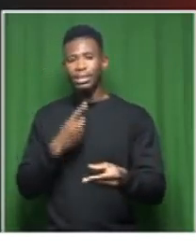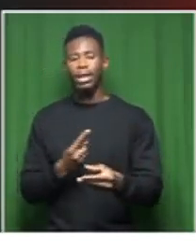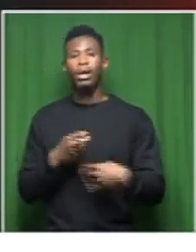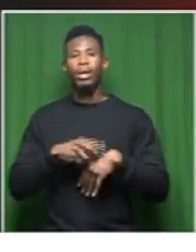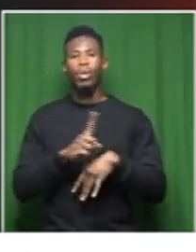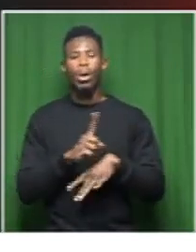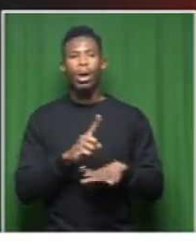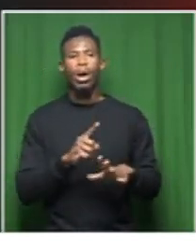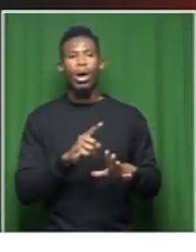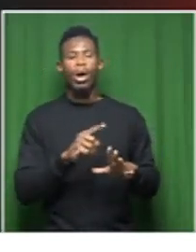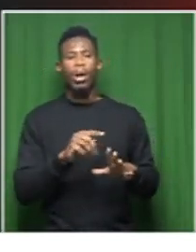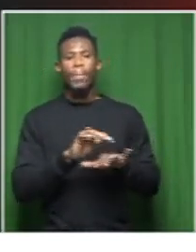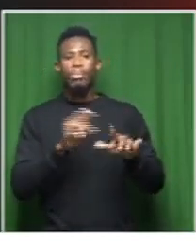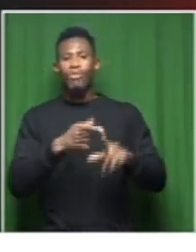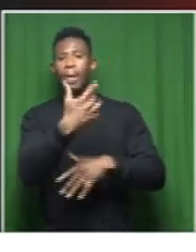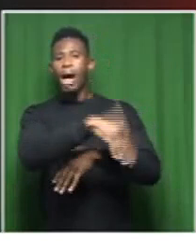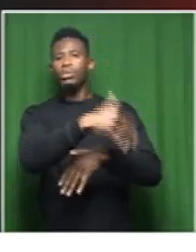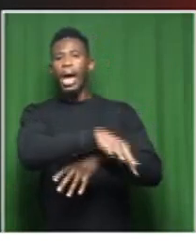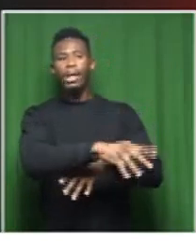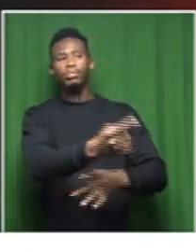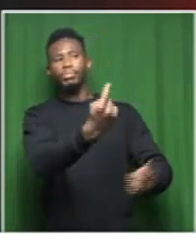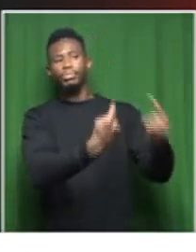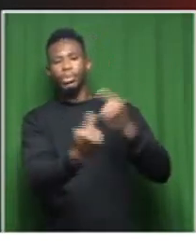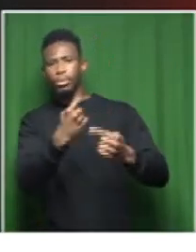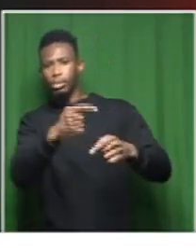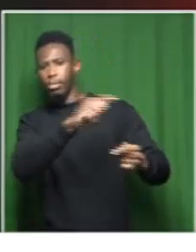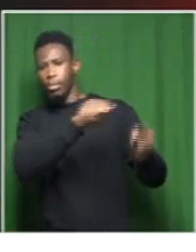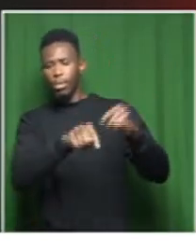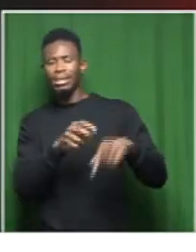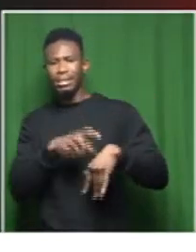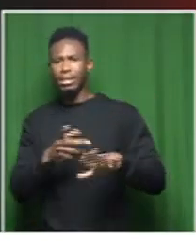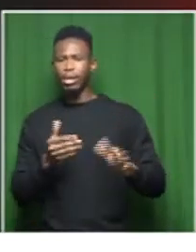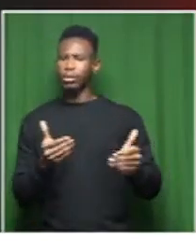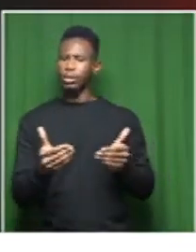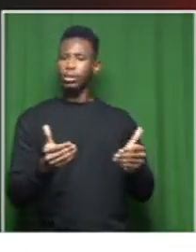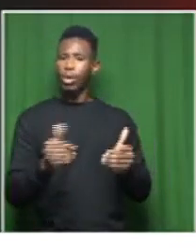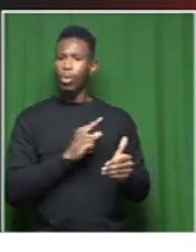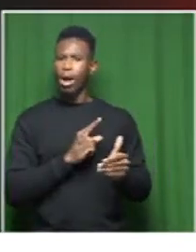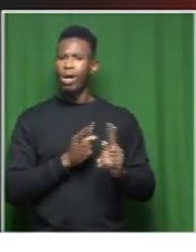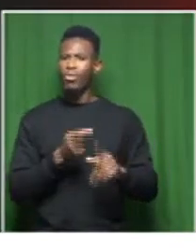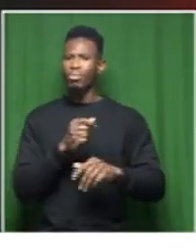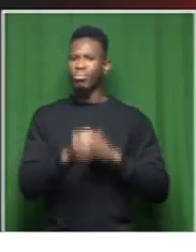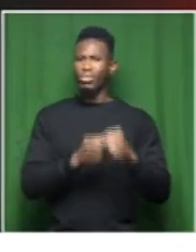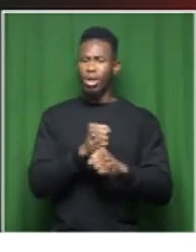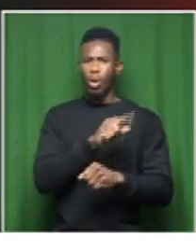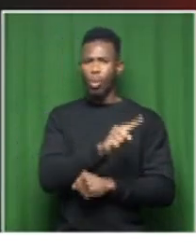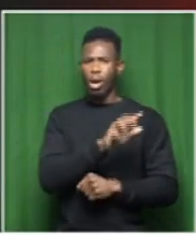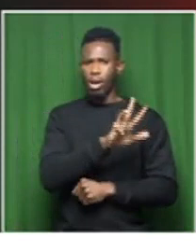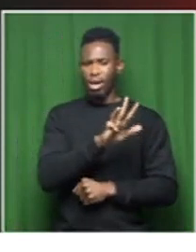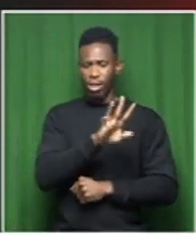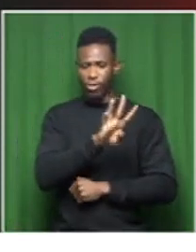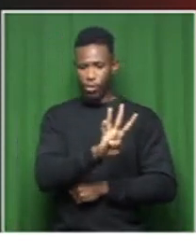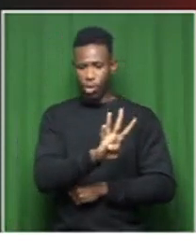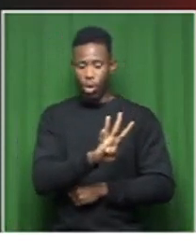whole immigration system of the country. Because we are saying from 1994, ANC as a party